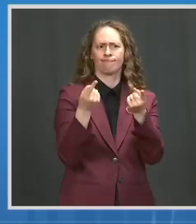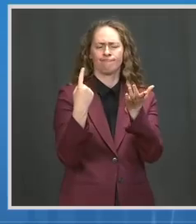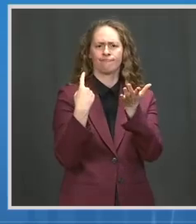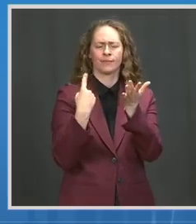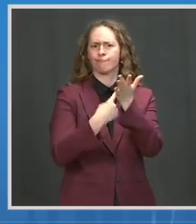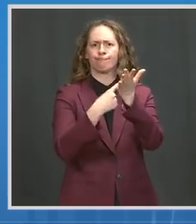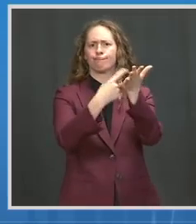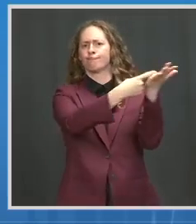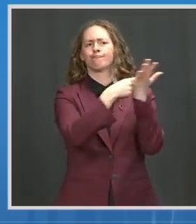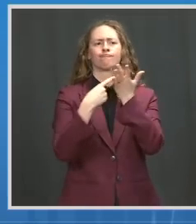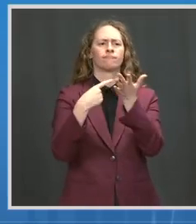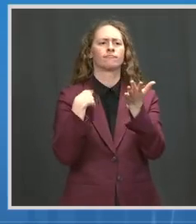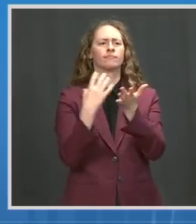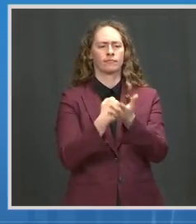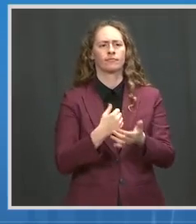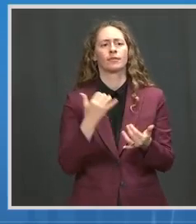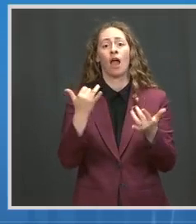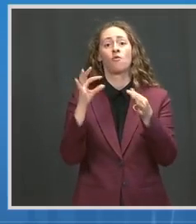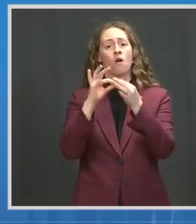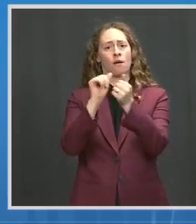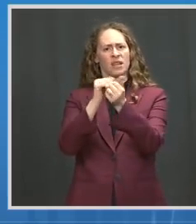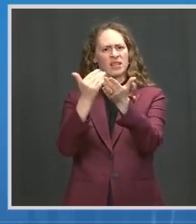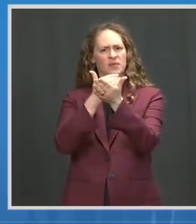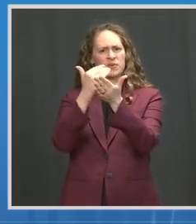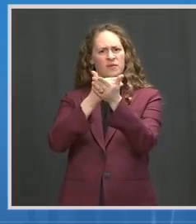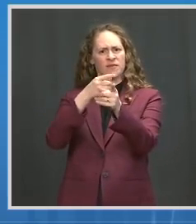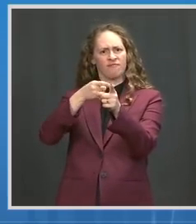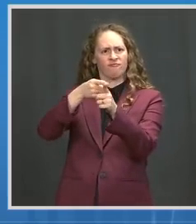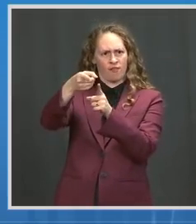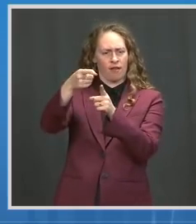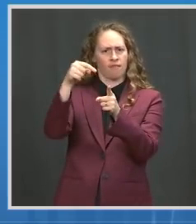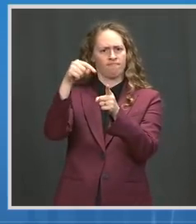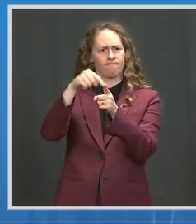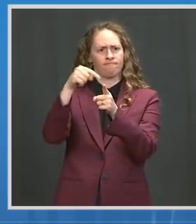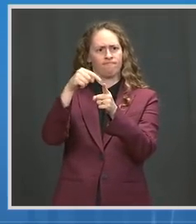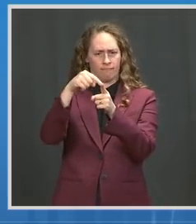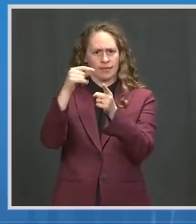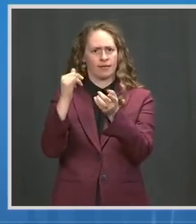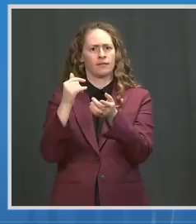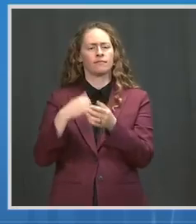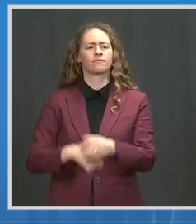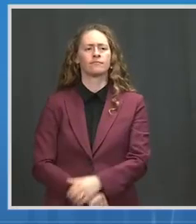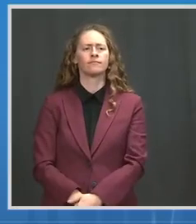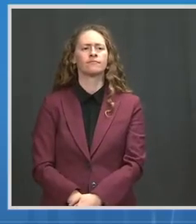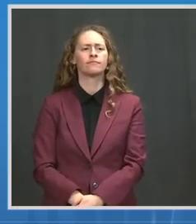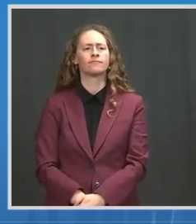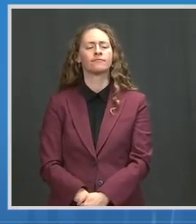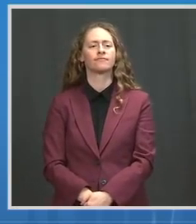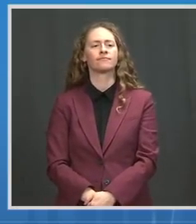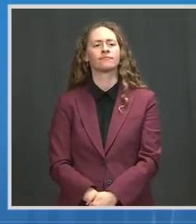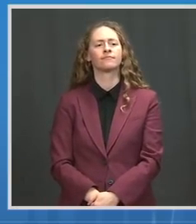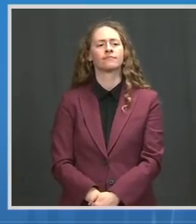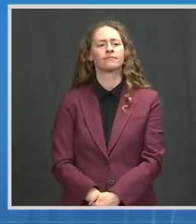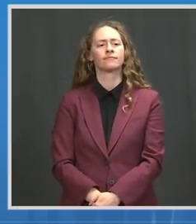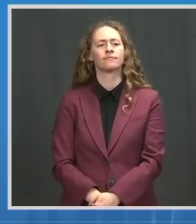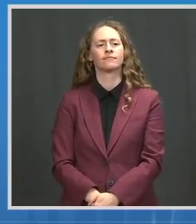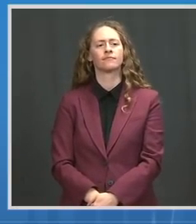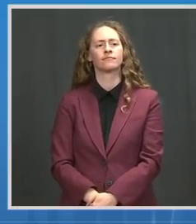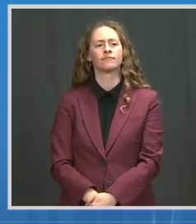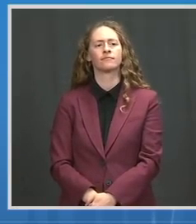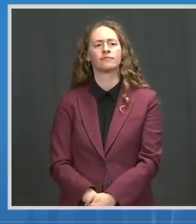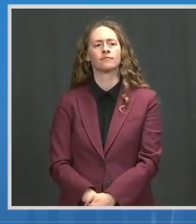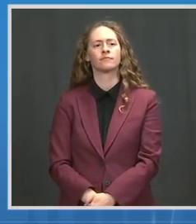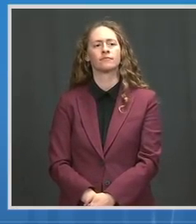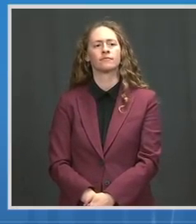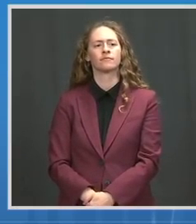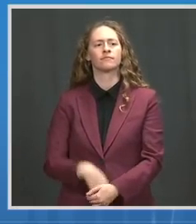with the variants in general, but particularly in the variant which we now refer to as Delta, or the